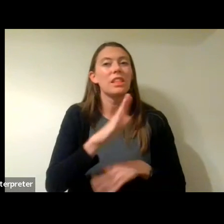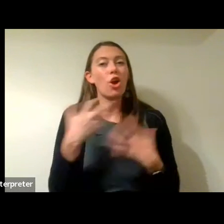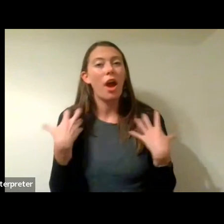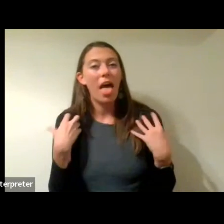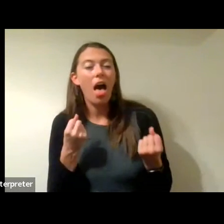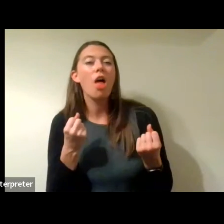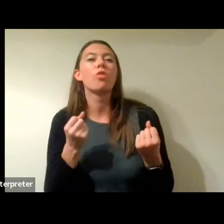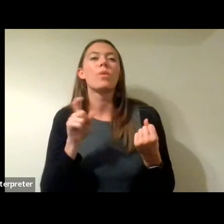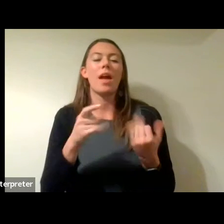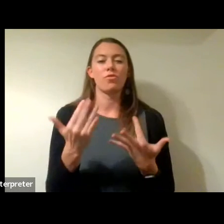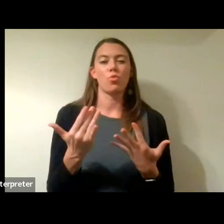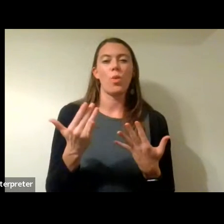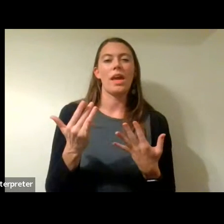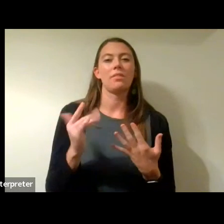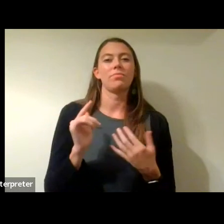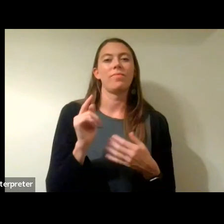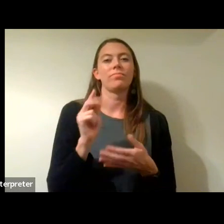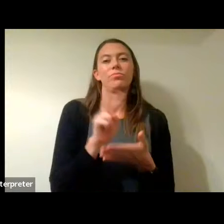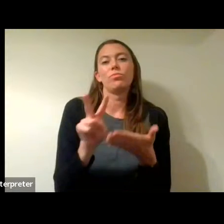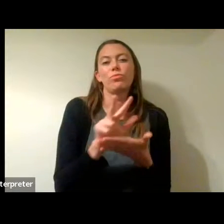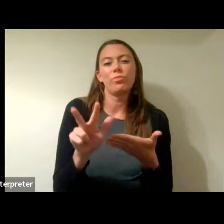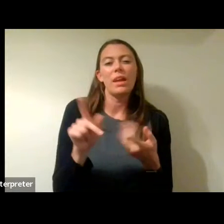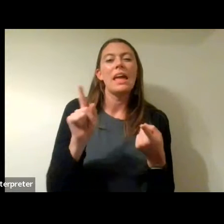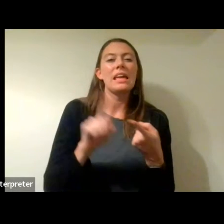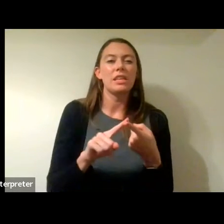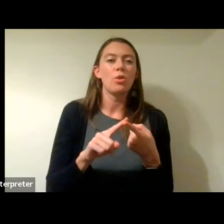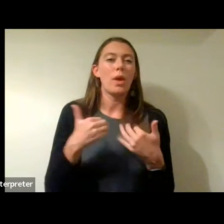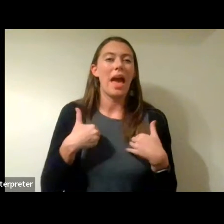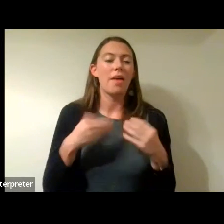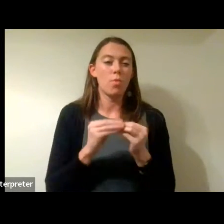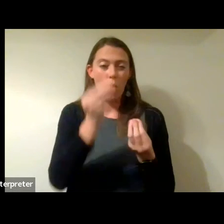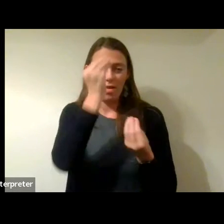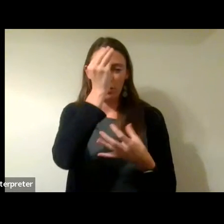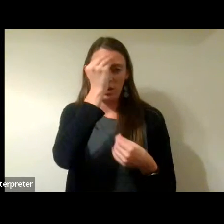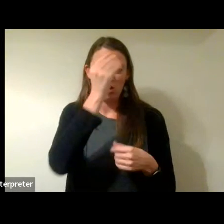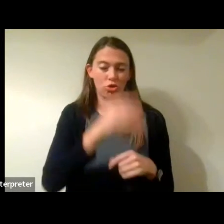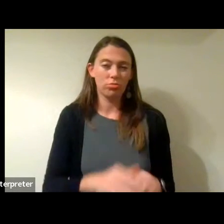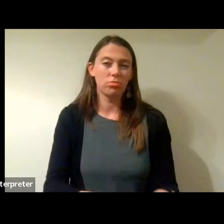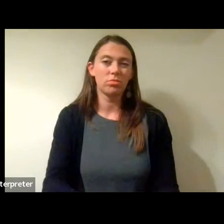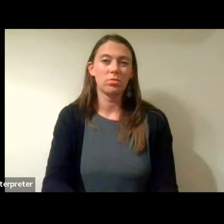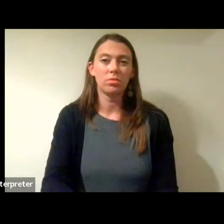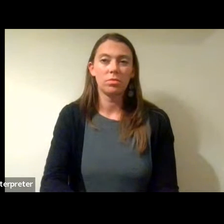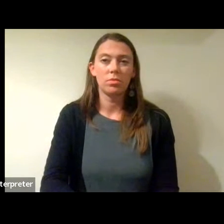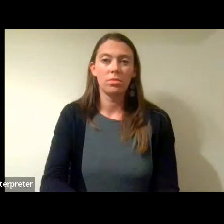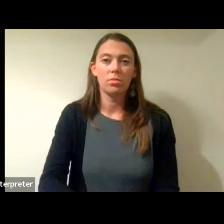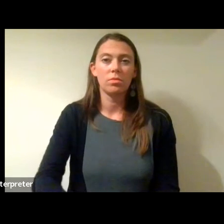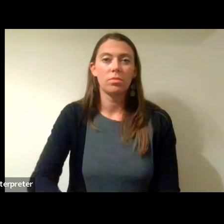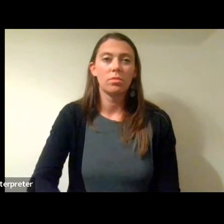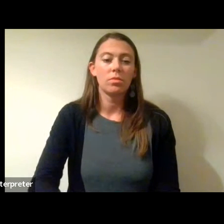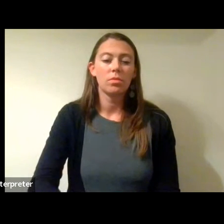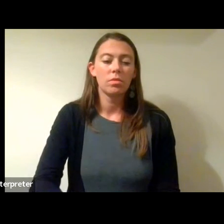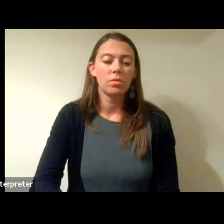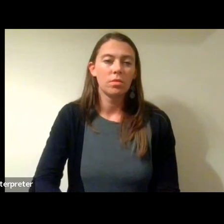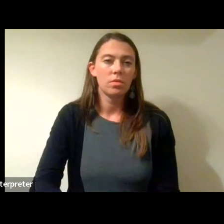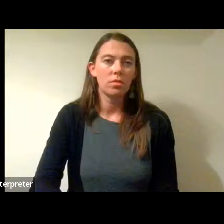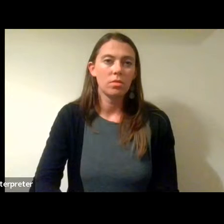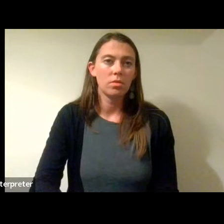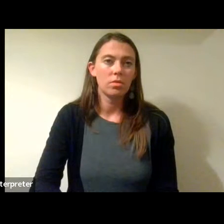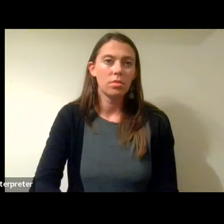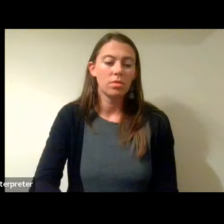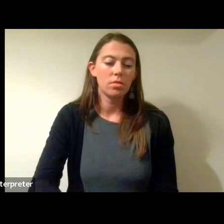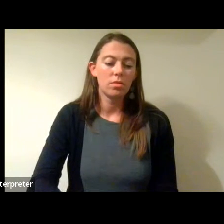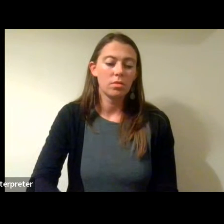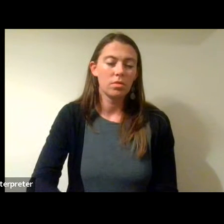later this month, we'll have a better sense of who's getting hospitalized by race and ethnicity. But I should say, in